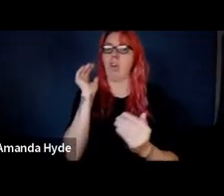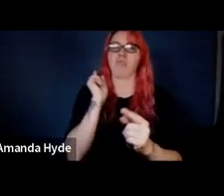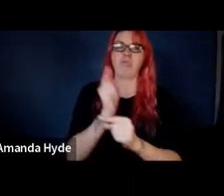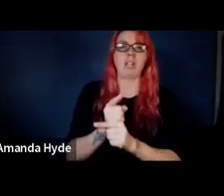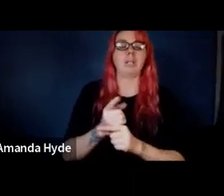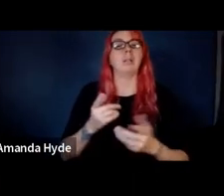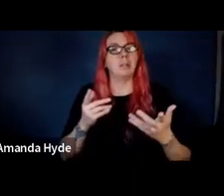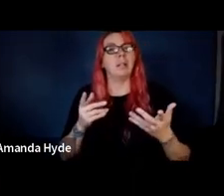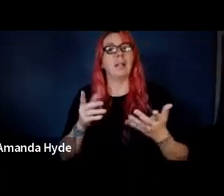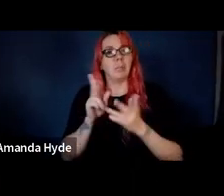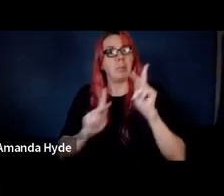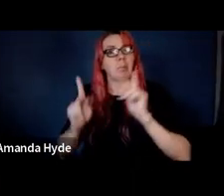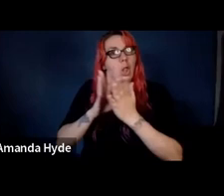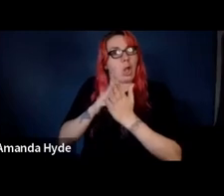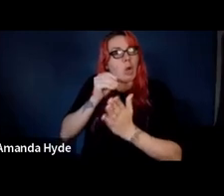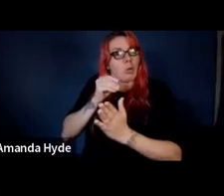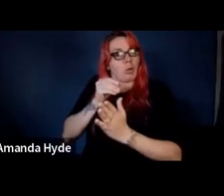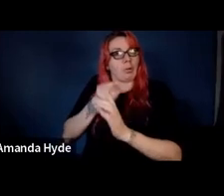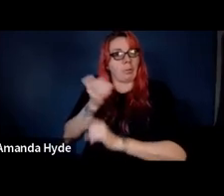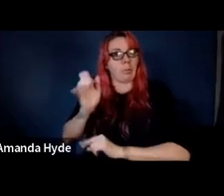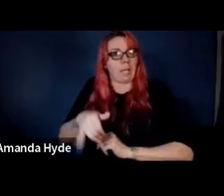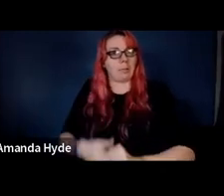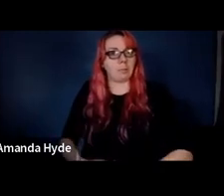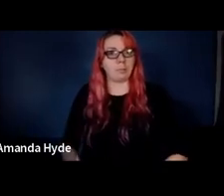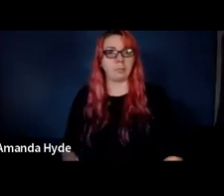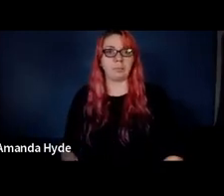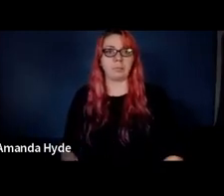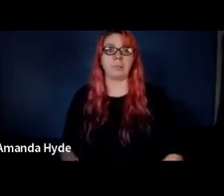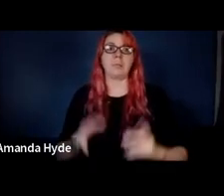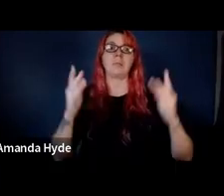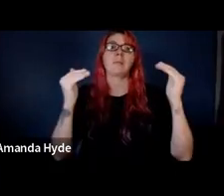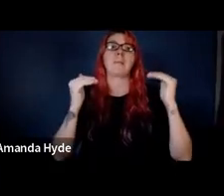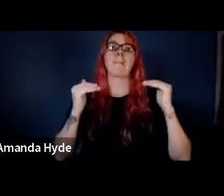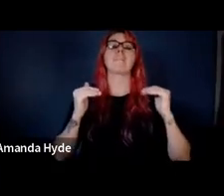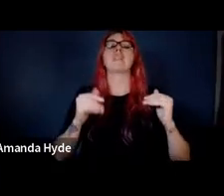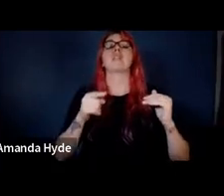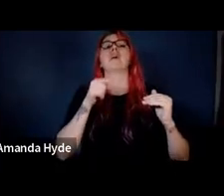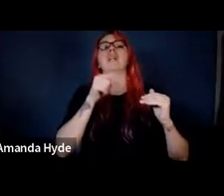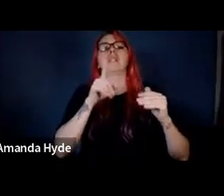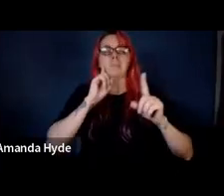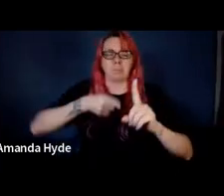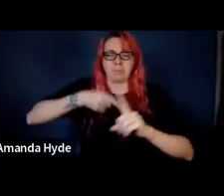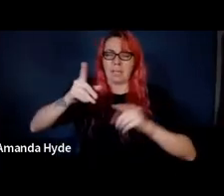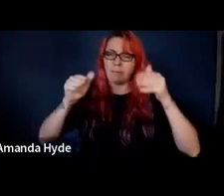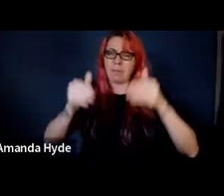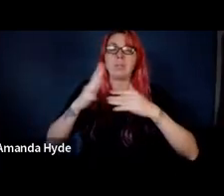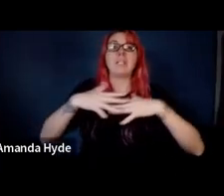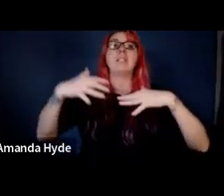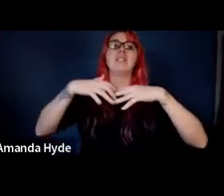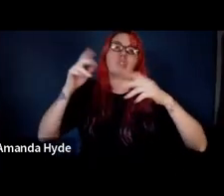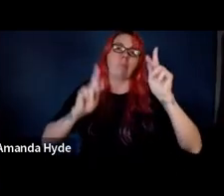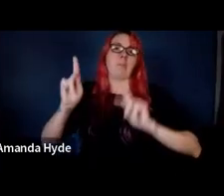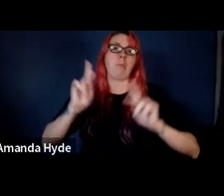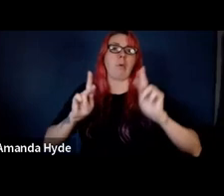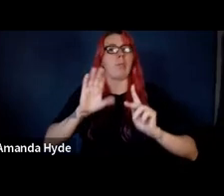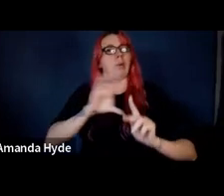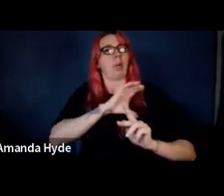second season, Combe looks at Indigenous people and the way they are depicted in certain crime films. What we found is that